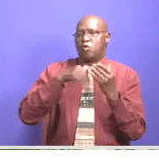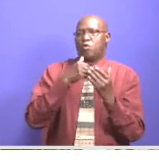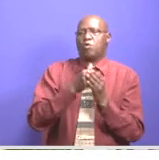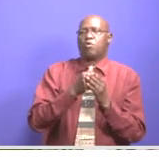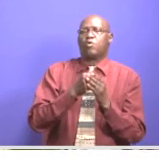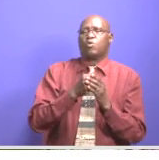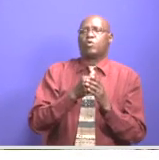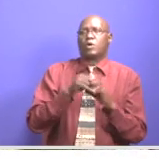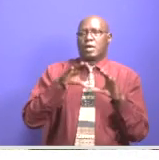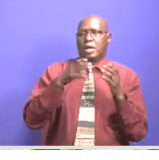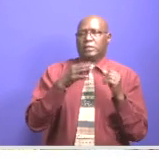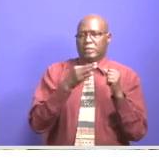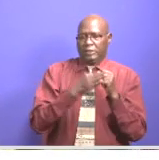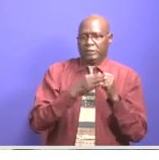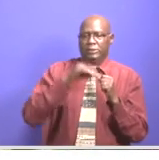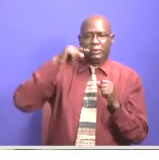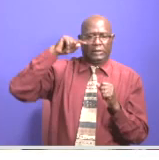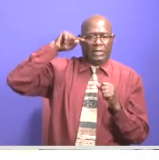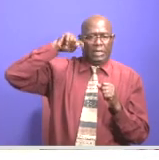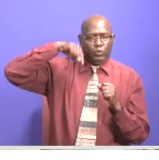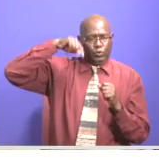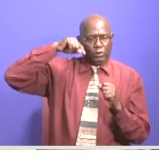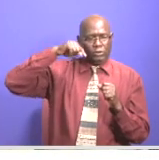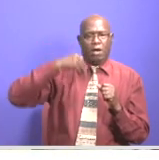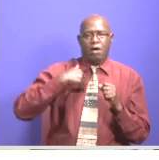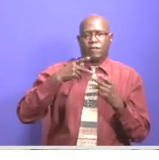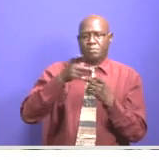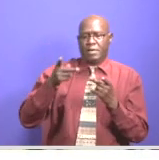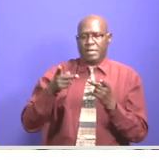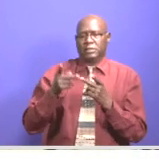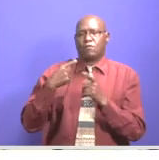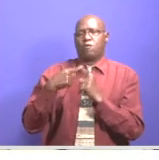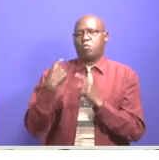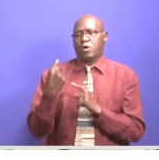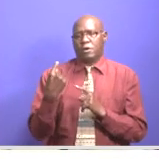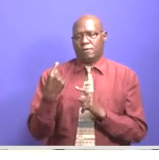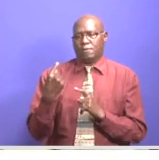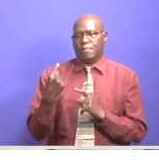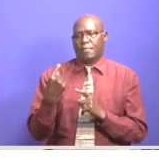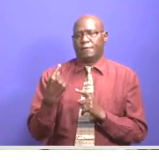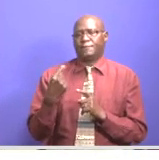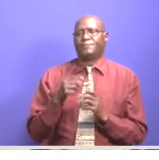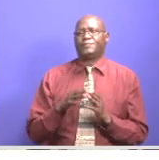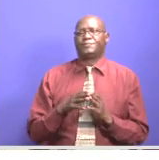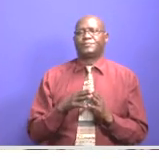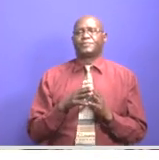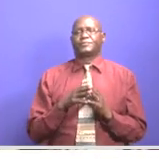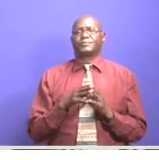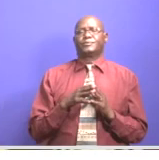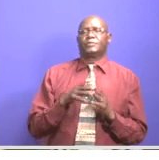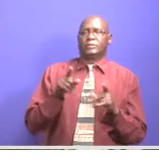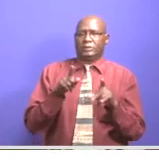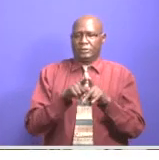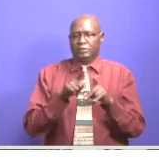8 graduates, to make sure they have a space in Form 1. Private sector supplements the